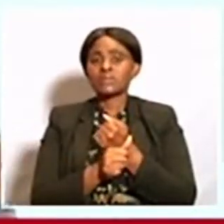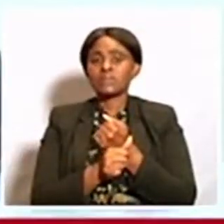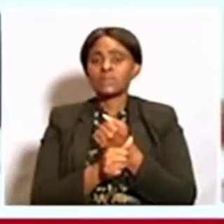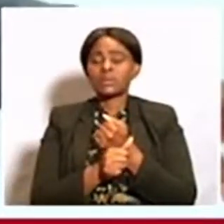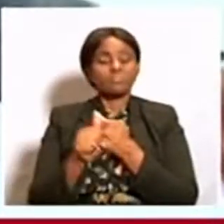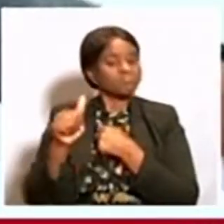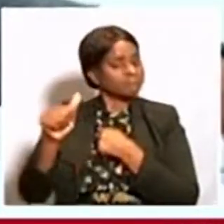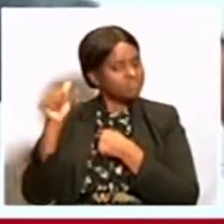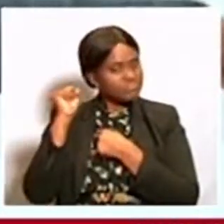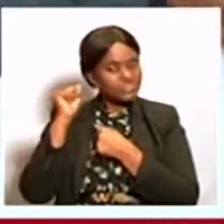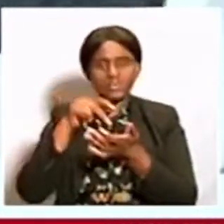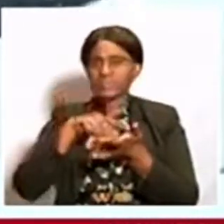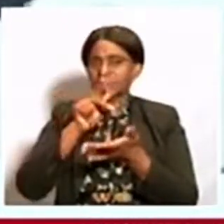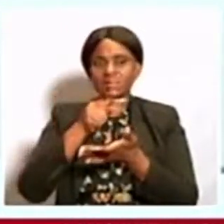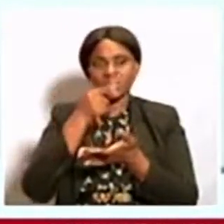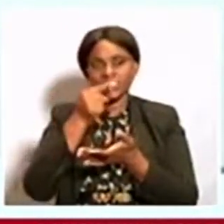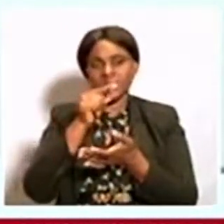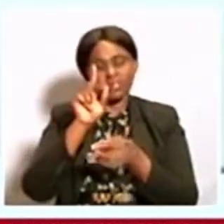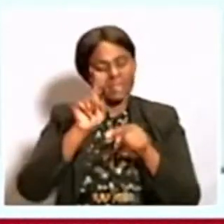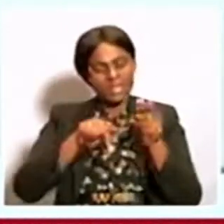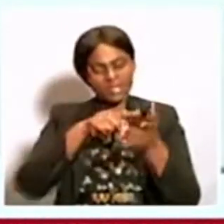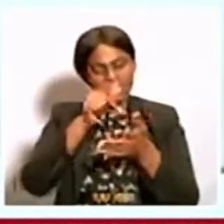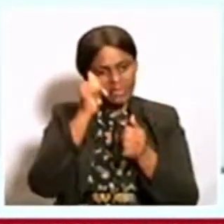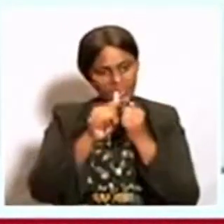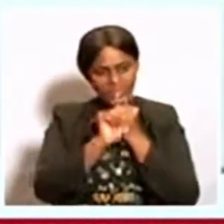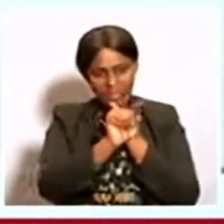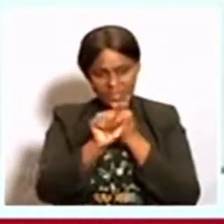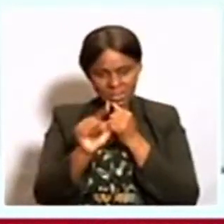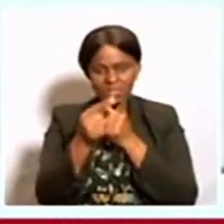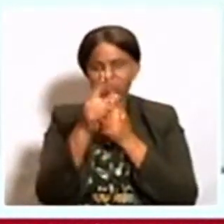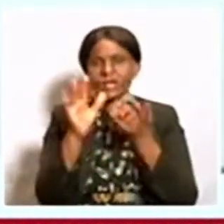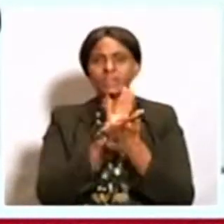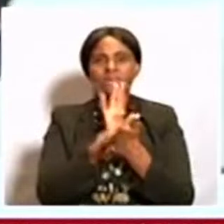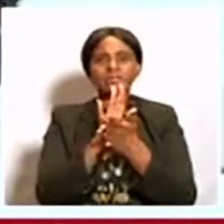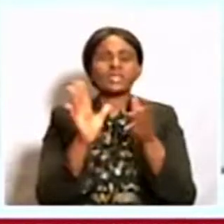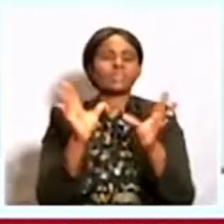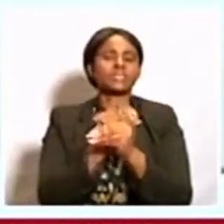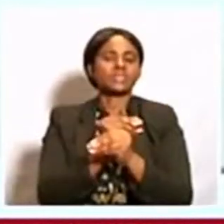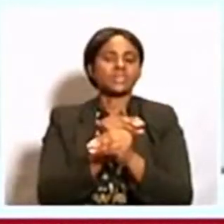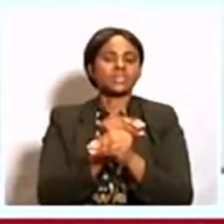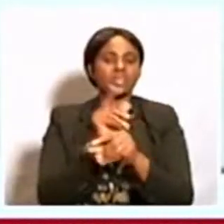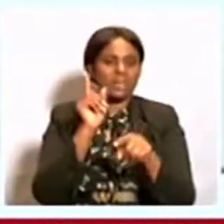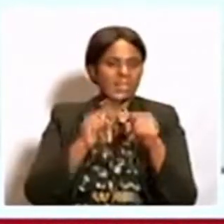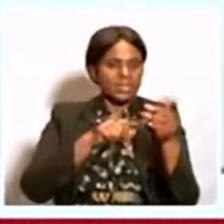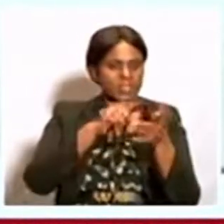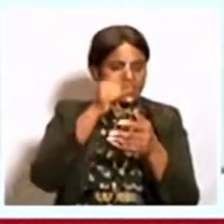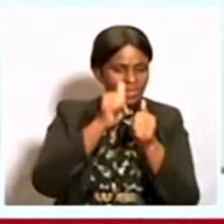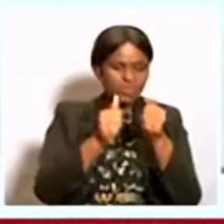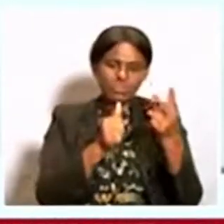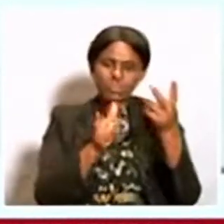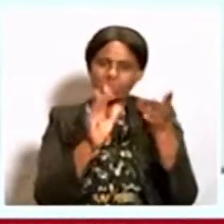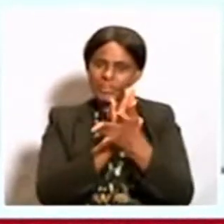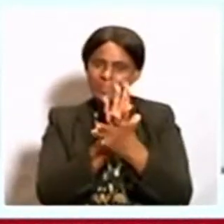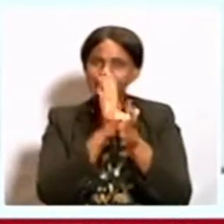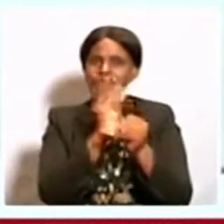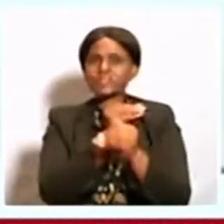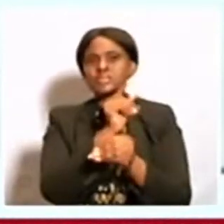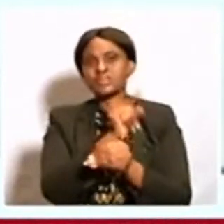She objected the payment. She said, no, we can't pay because one document is missing here. We can't pay because 2 documents are missing here.